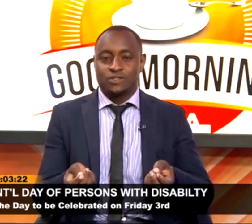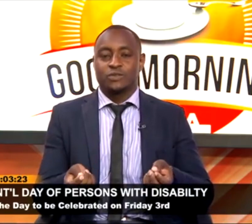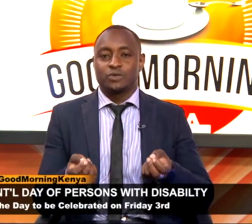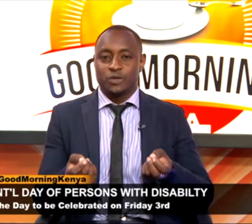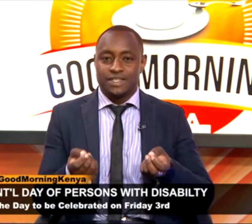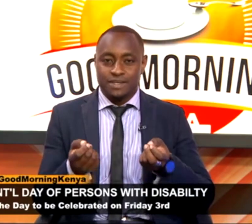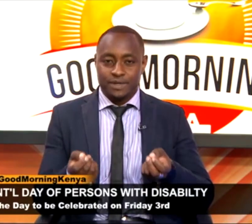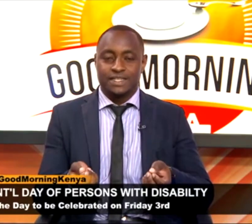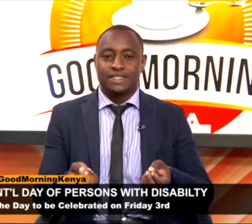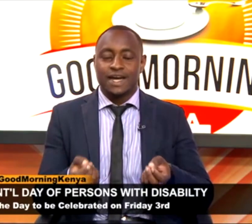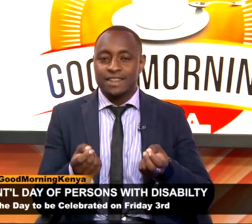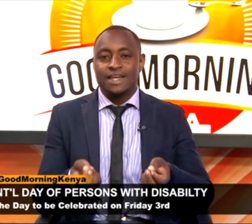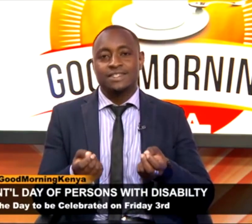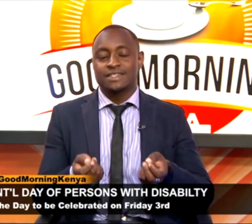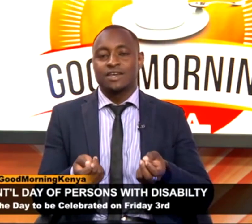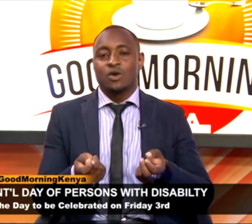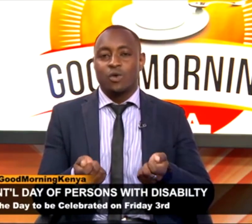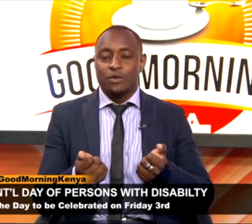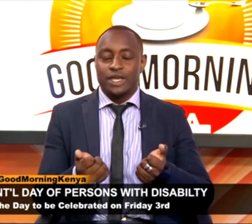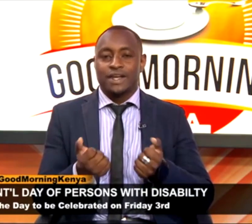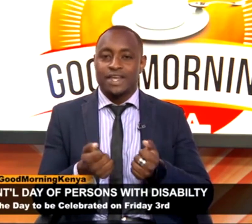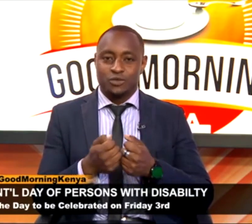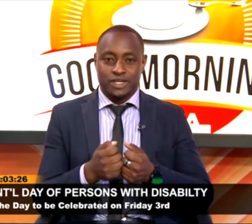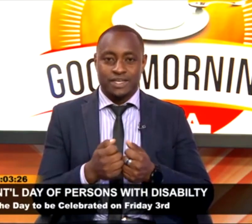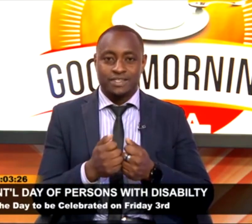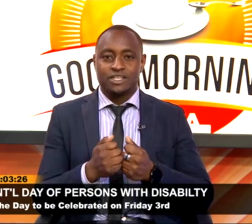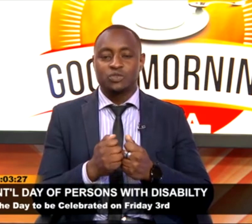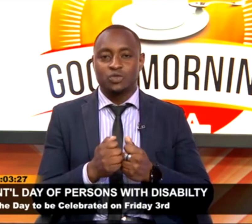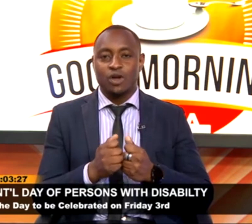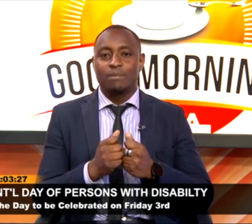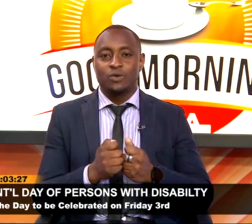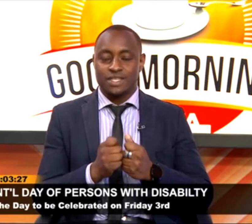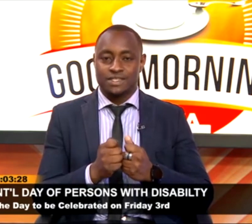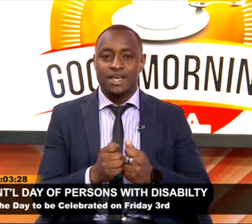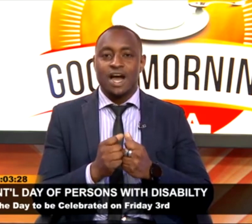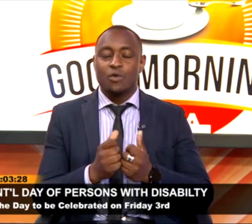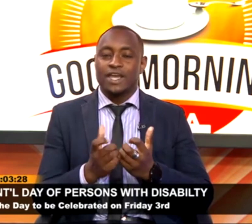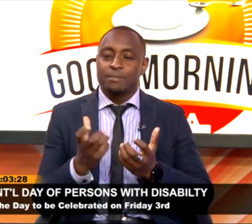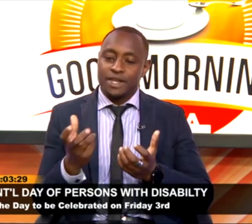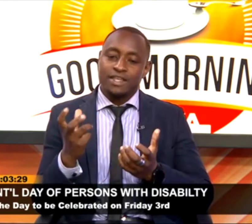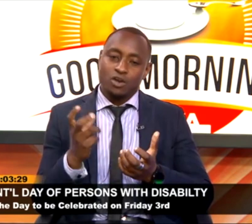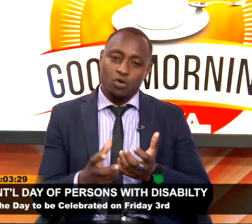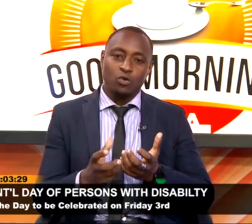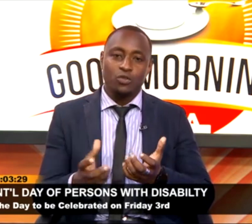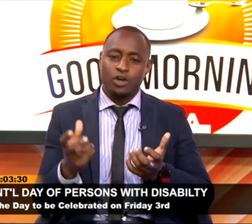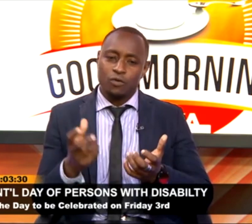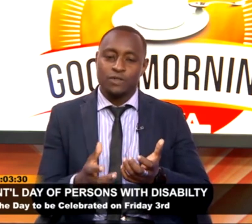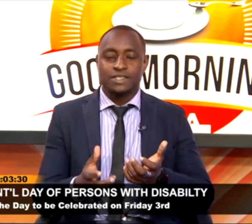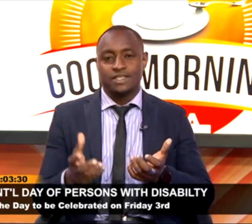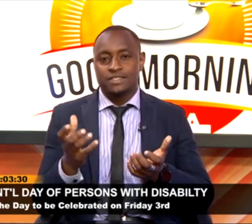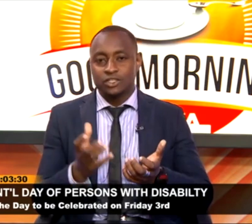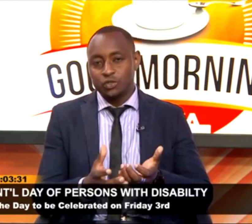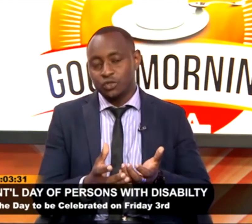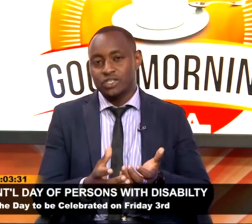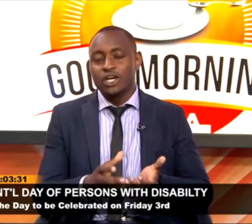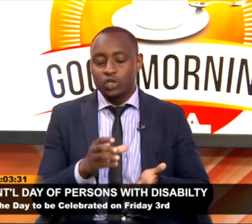of persons with disability. And that's why we are here today, just to talk about this, how we can bring the law, the